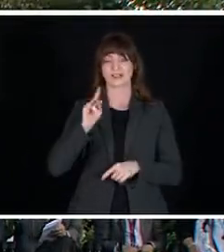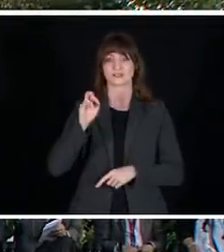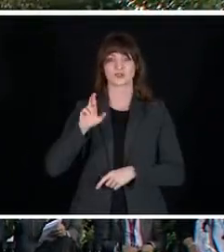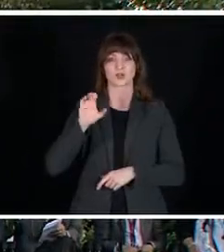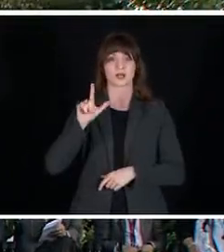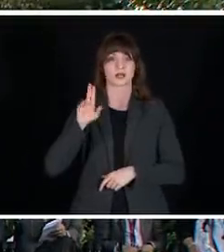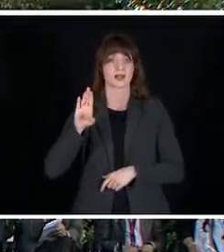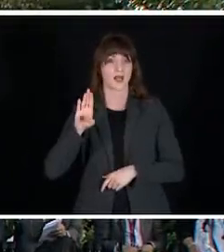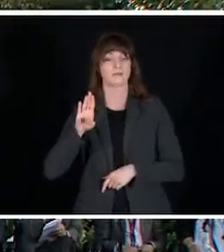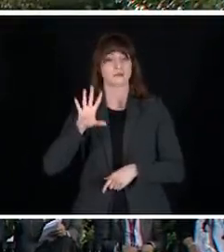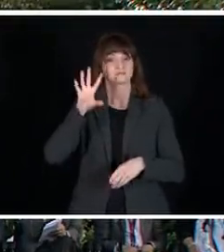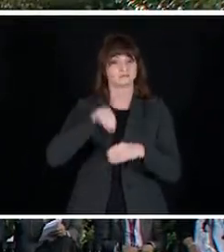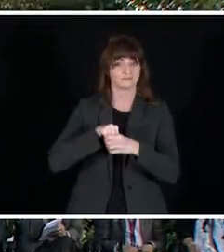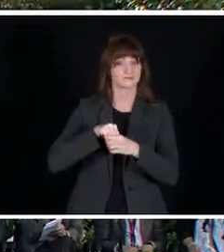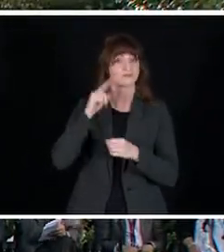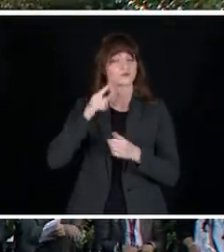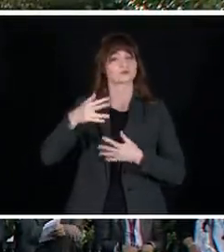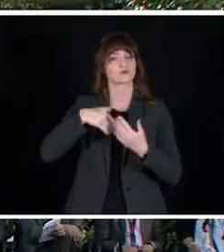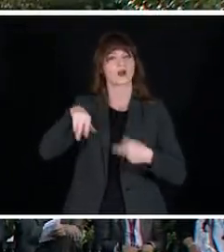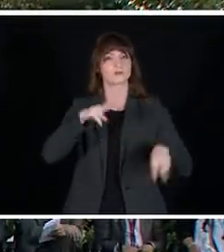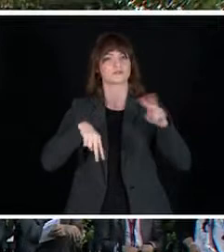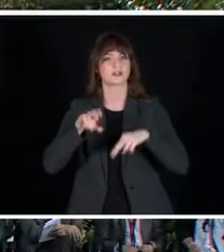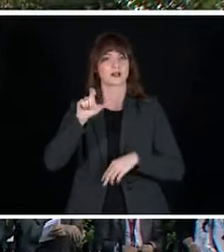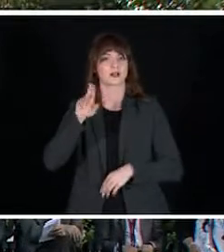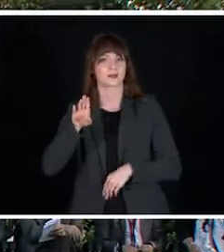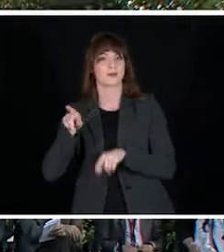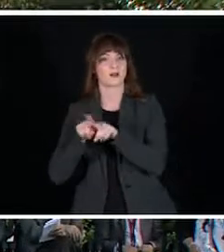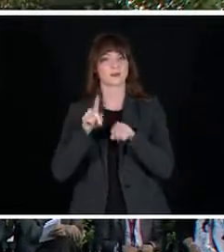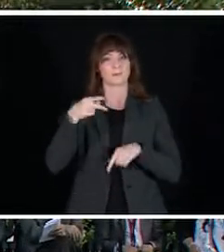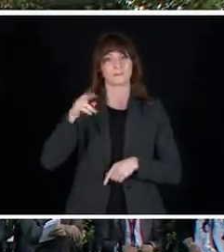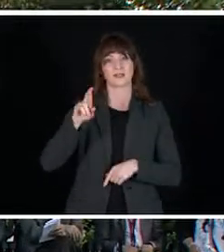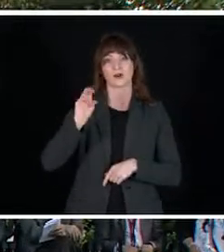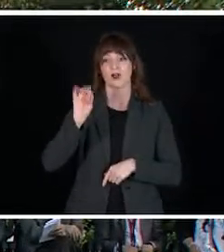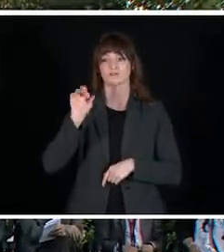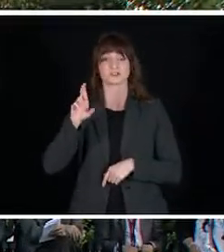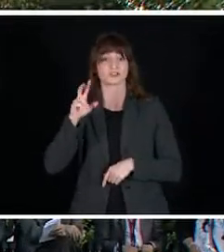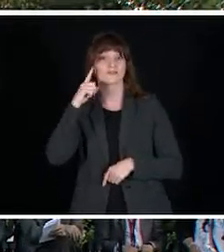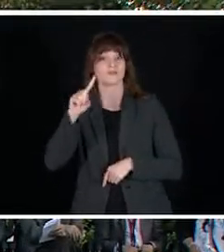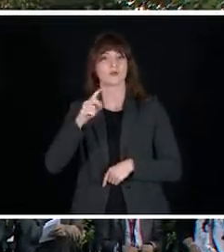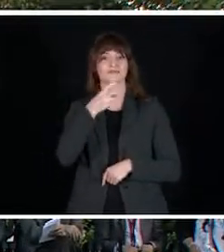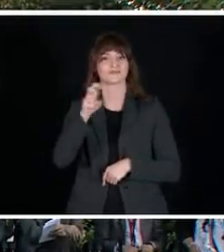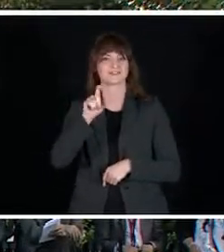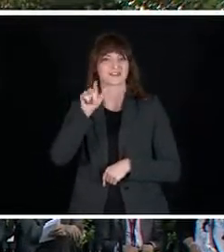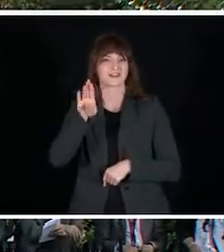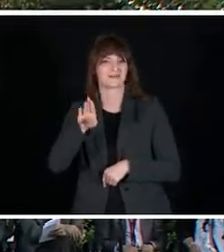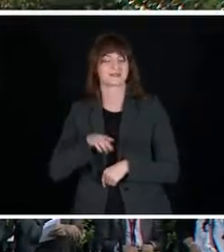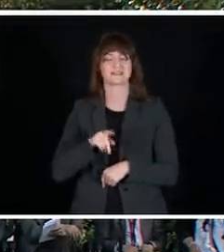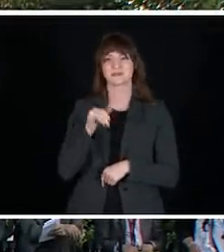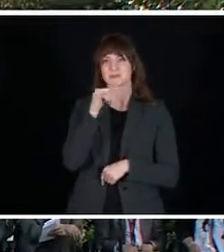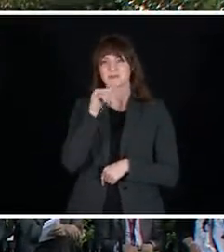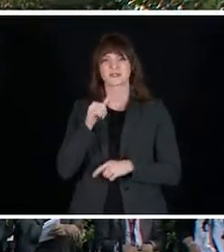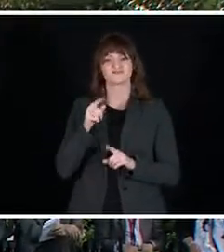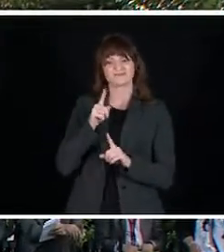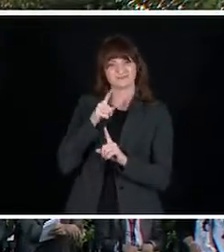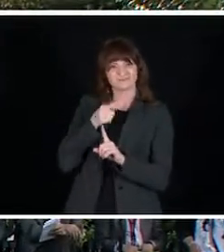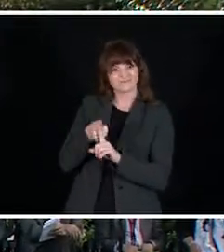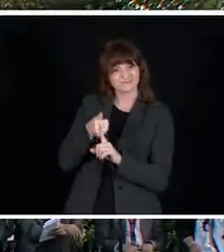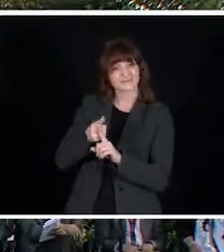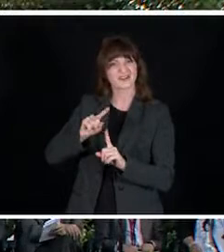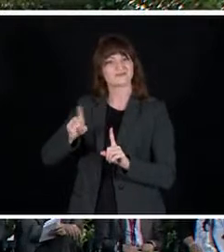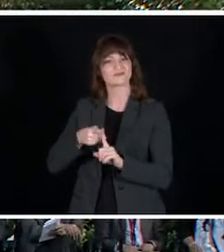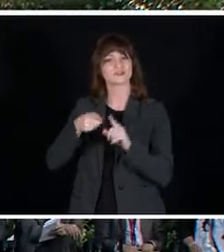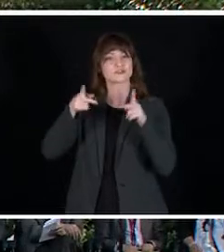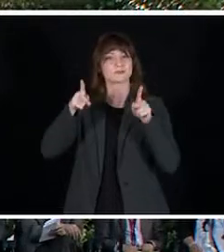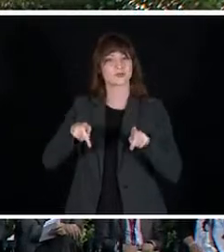the Social Observation Club and a publicity officer for the Transfer Club. In fact, he was the first recipient of the